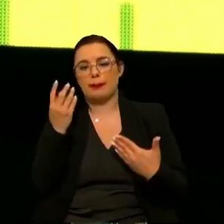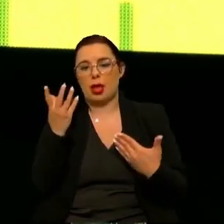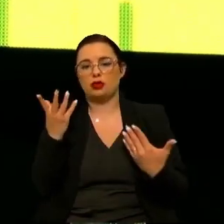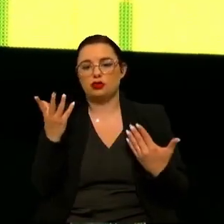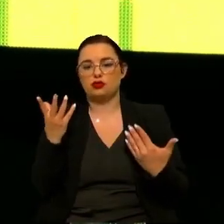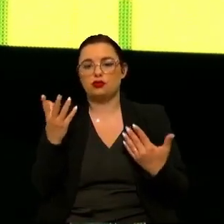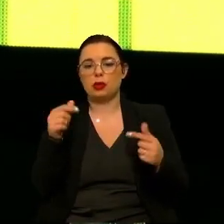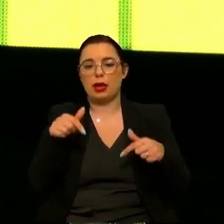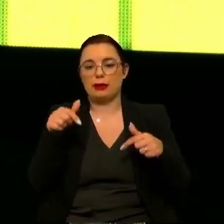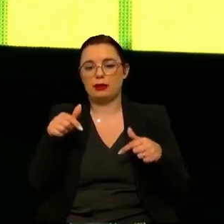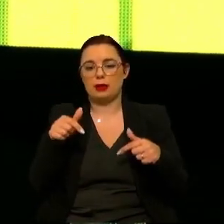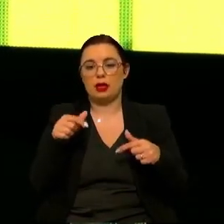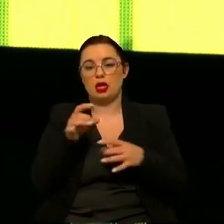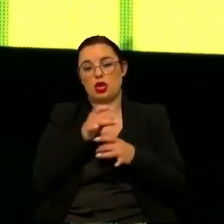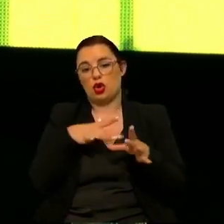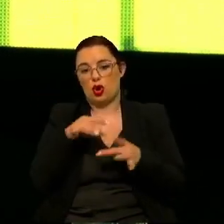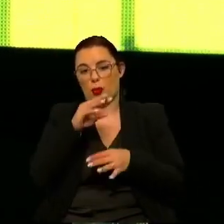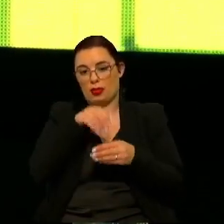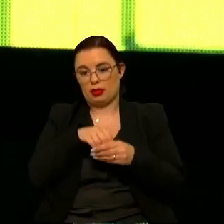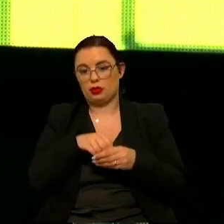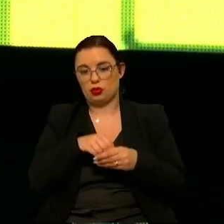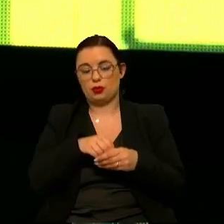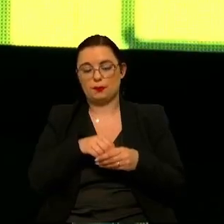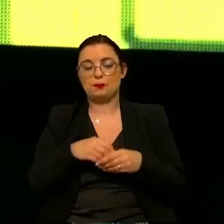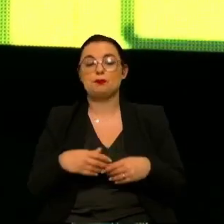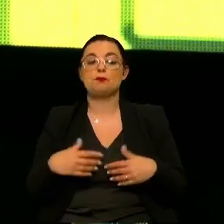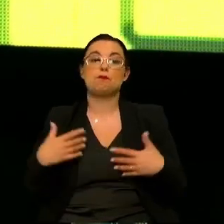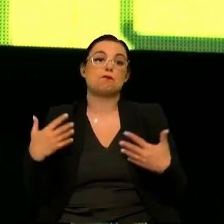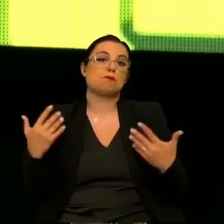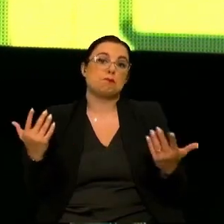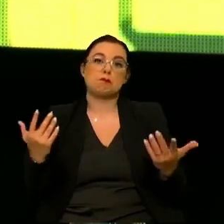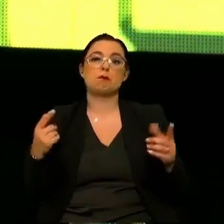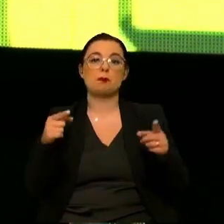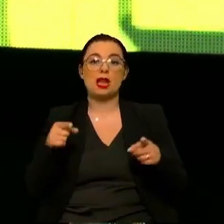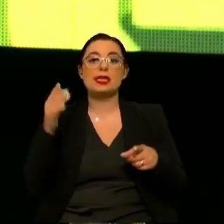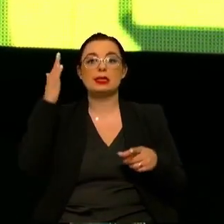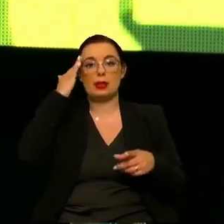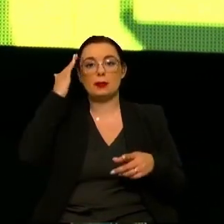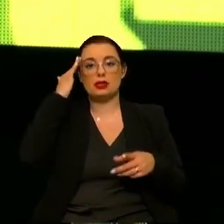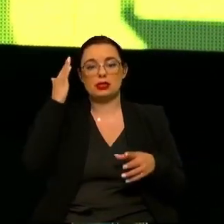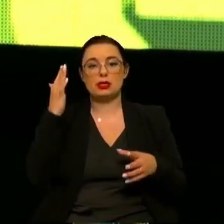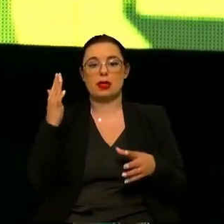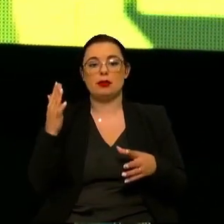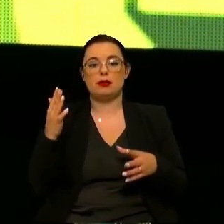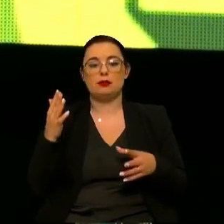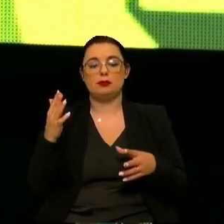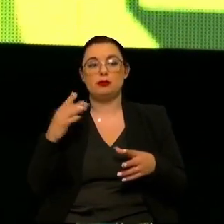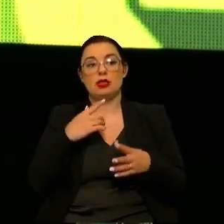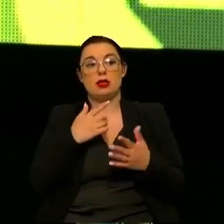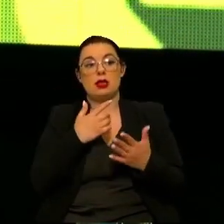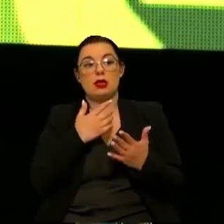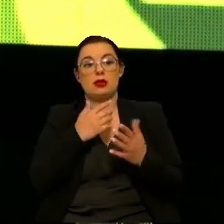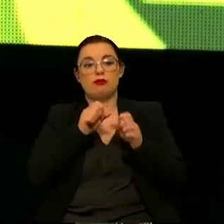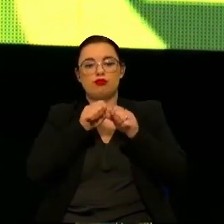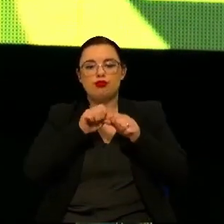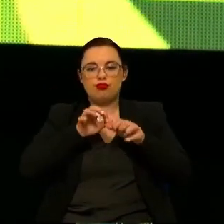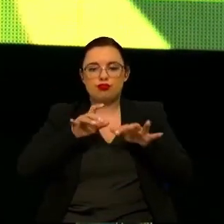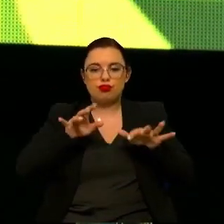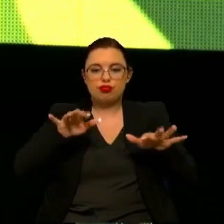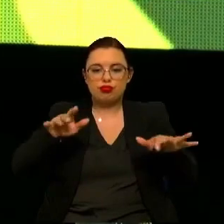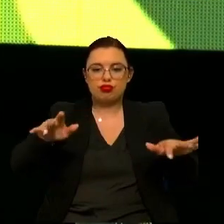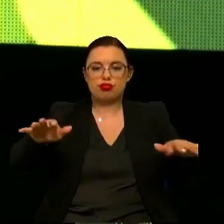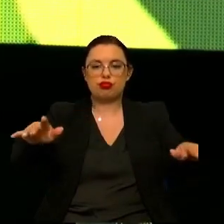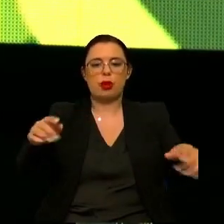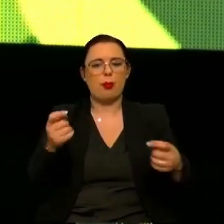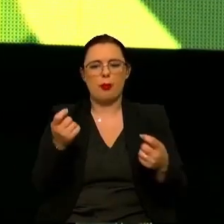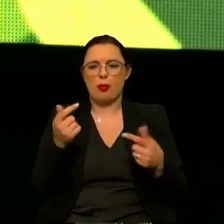have are quite important at an EU level. This cryptographic capacity will be